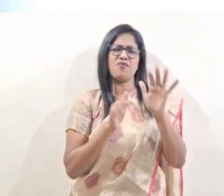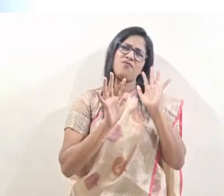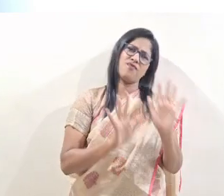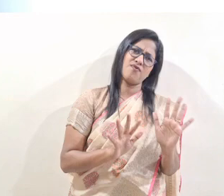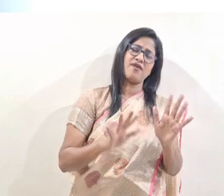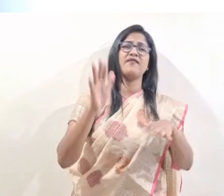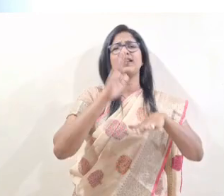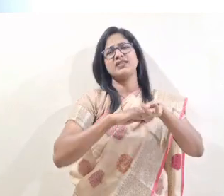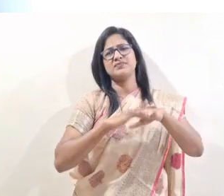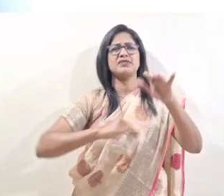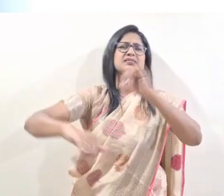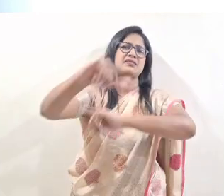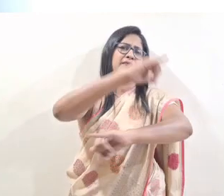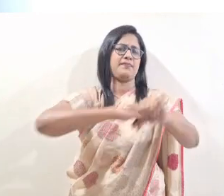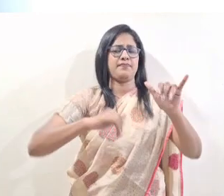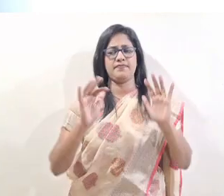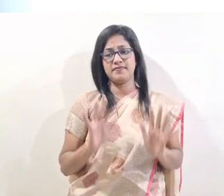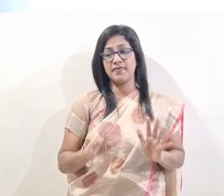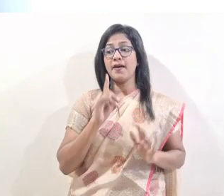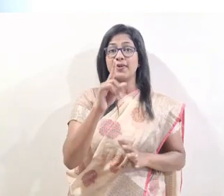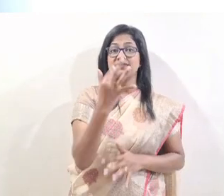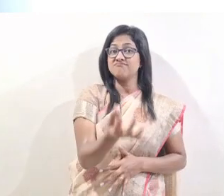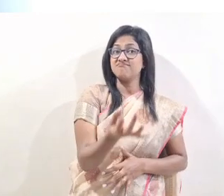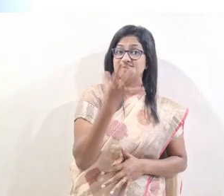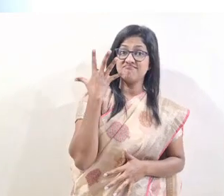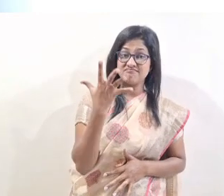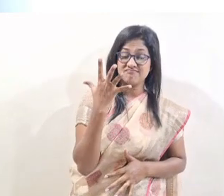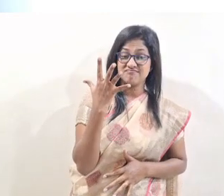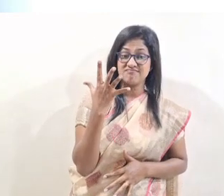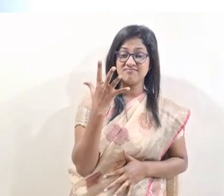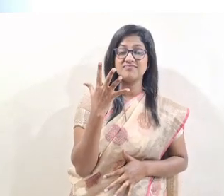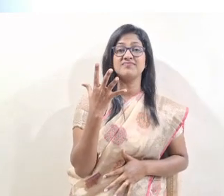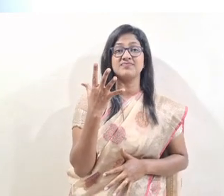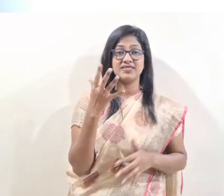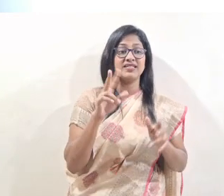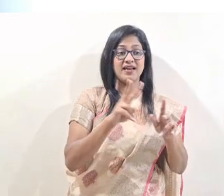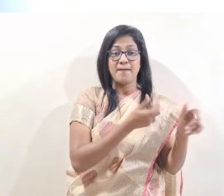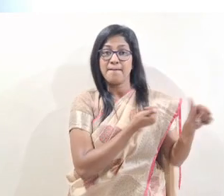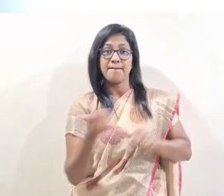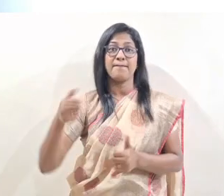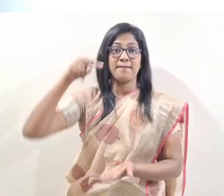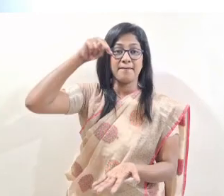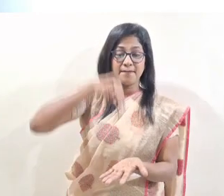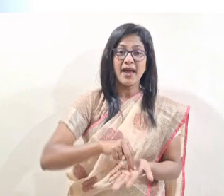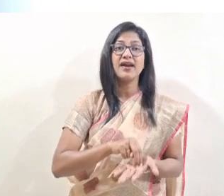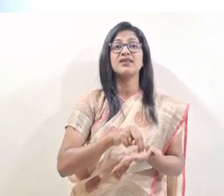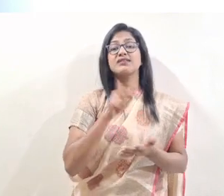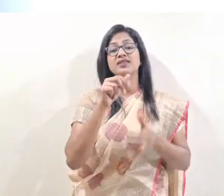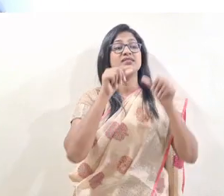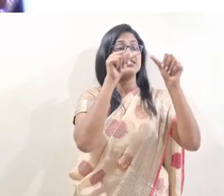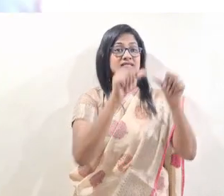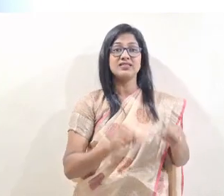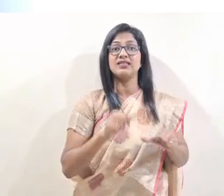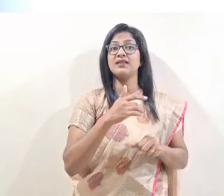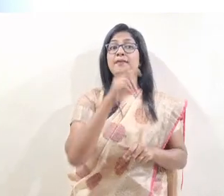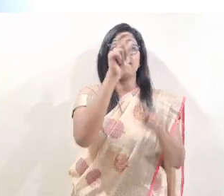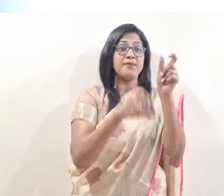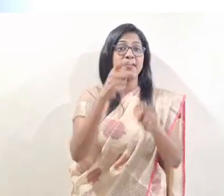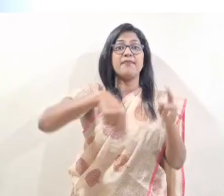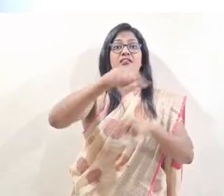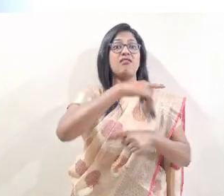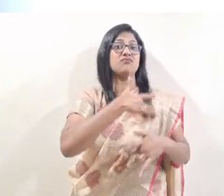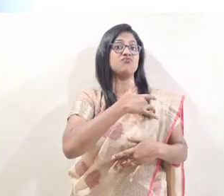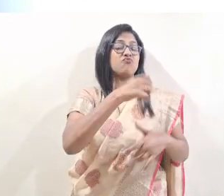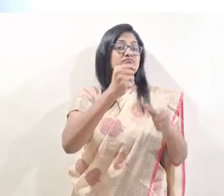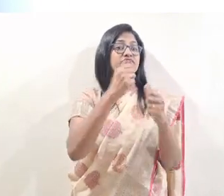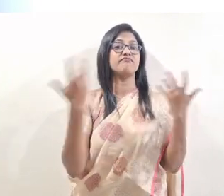have experienced this. The resilience is ultimately result how much people, what is the confidence level you